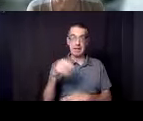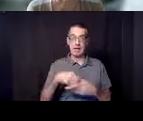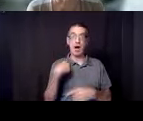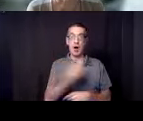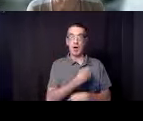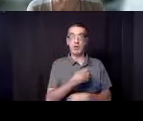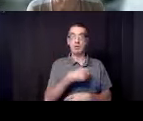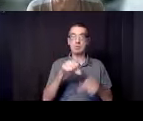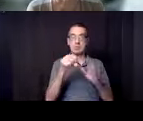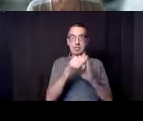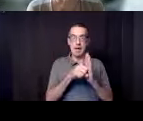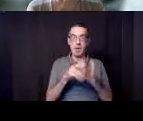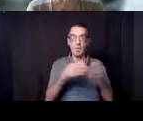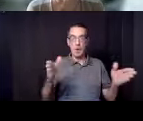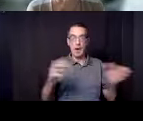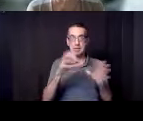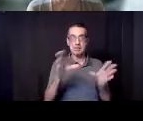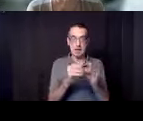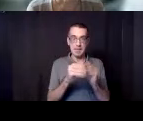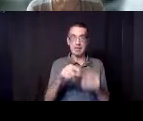our statewide summit, it's